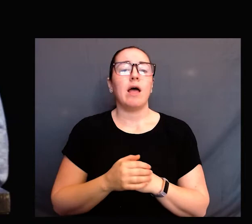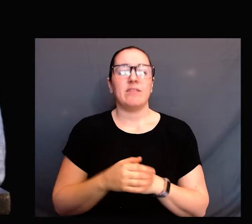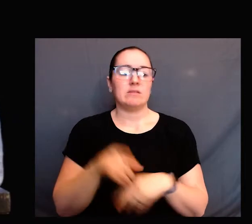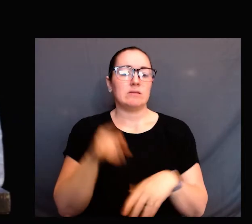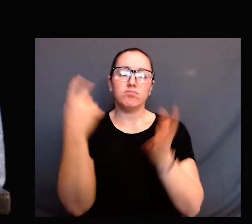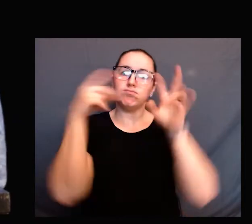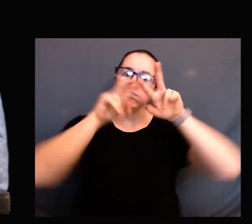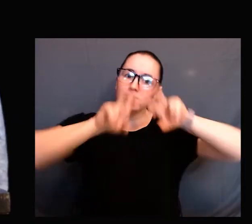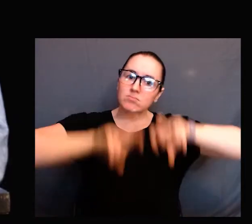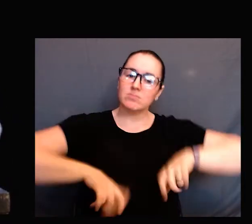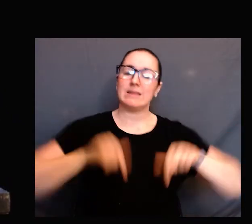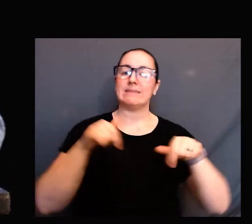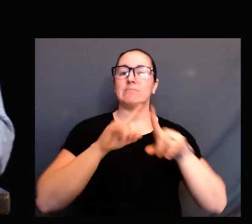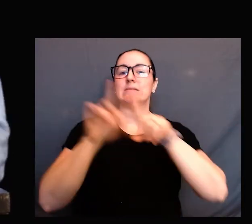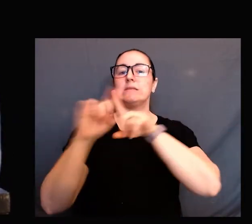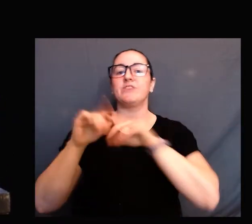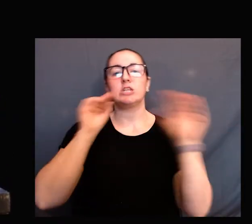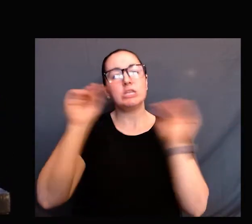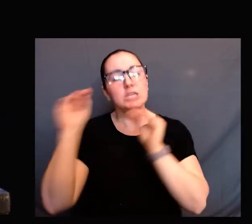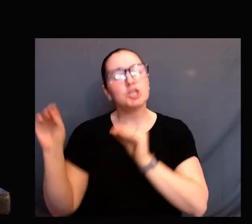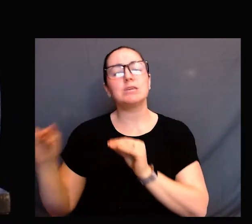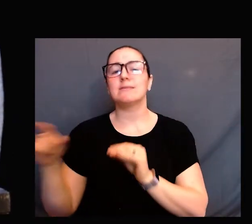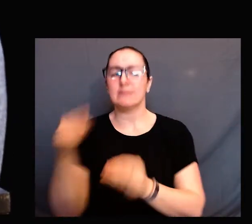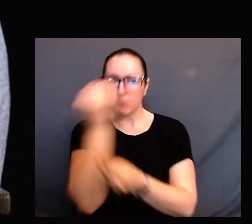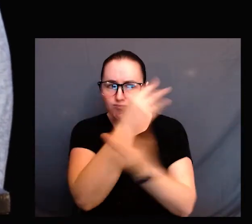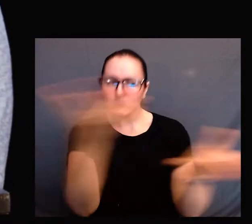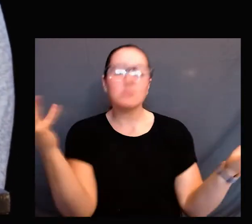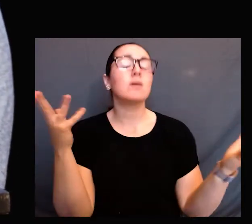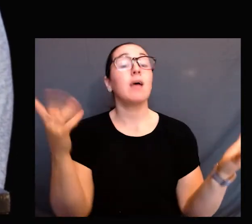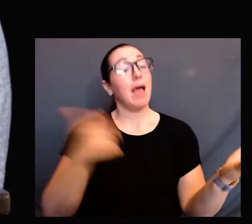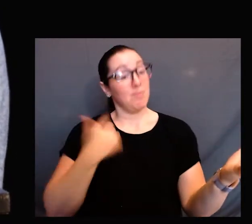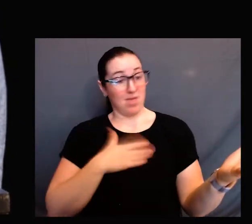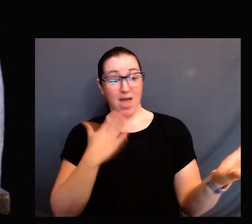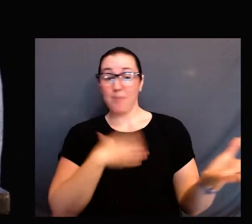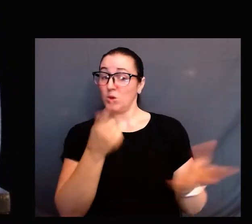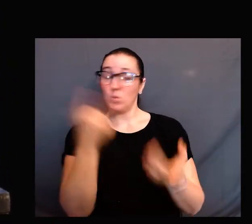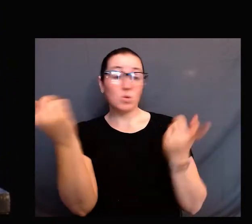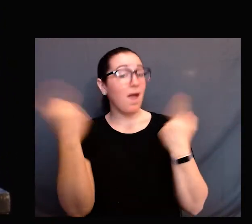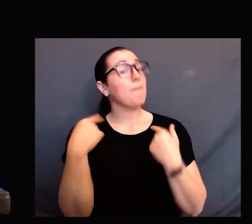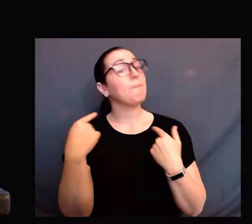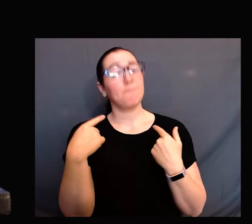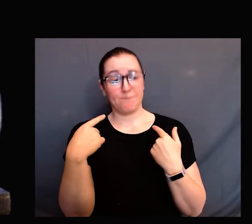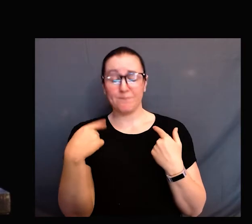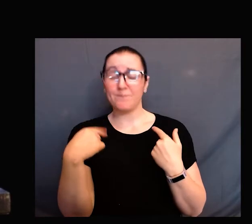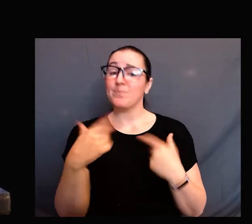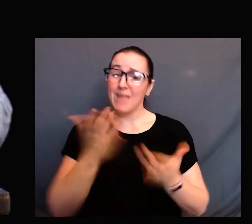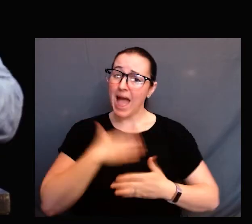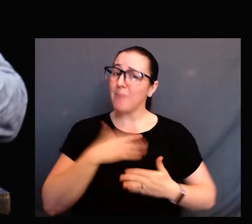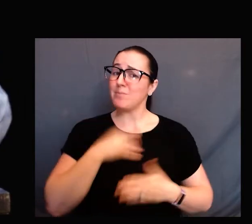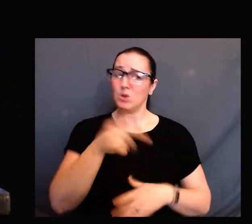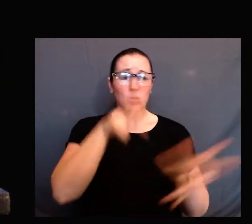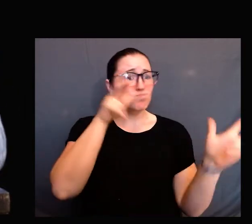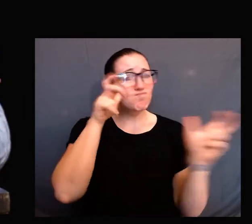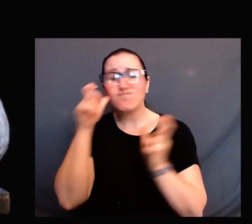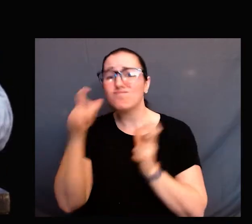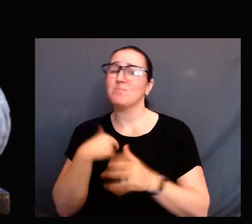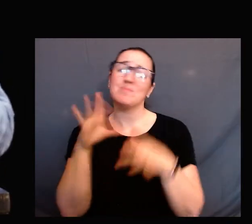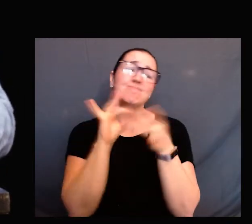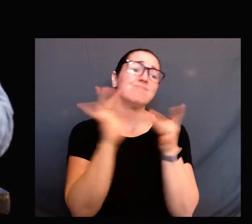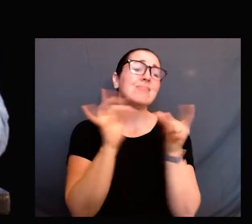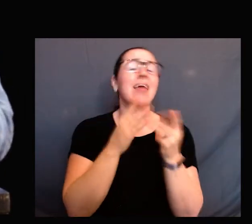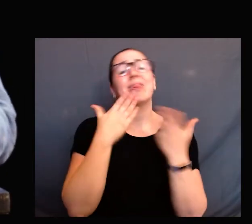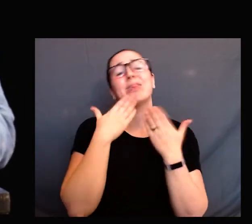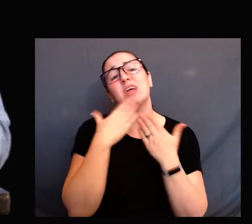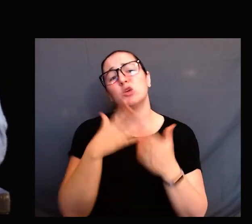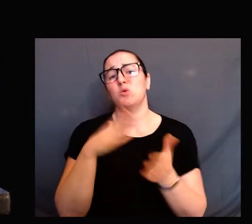of these incredible teachings, he's basically saying to them, look, I'm so glad that you came. I'm so glad that you're hearing what I'm saying. Thank